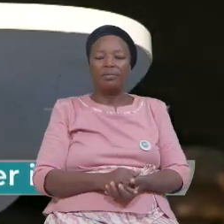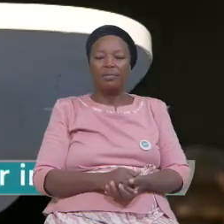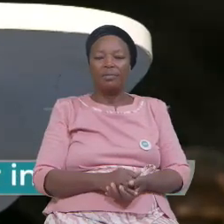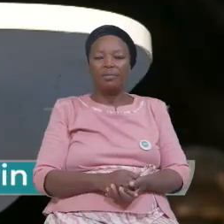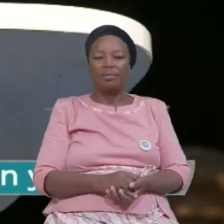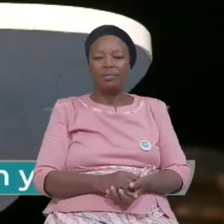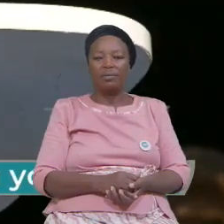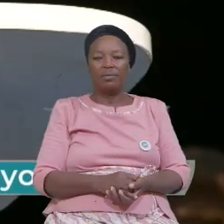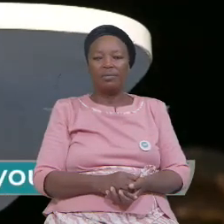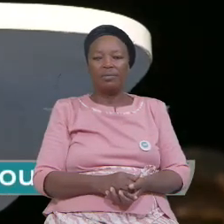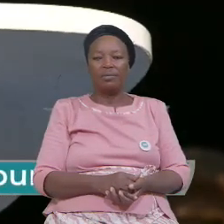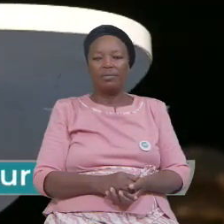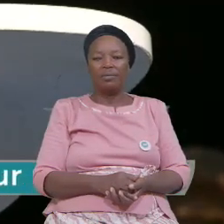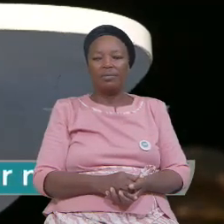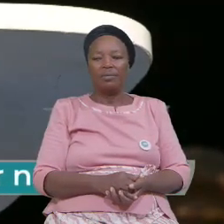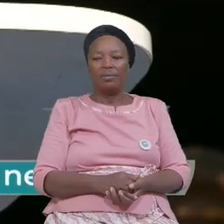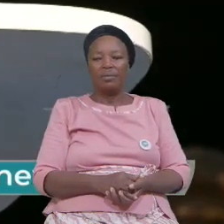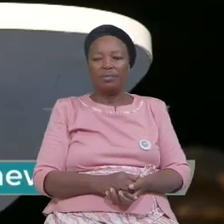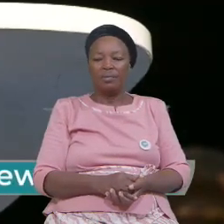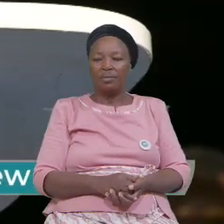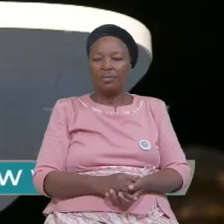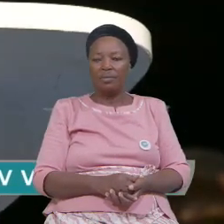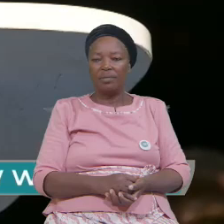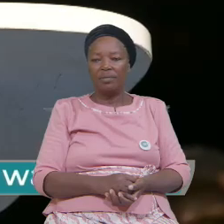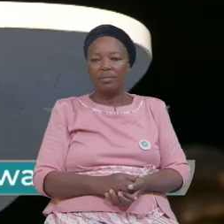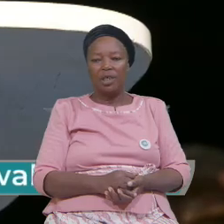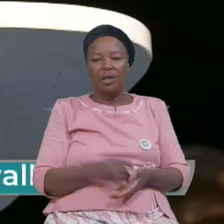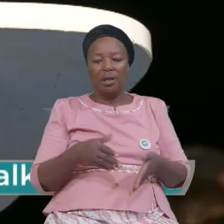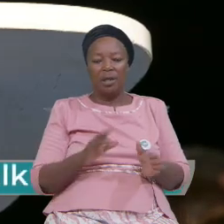And let's write legibly.